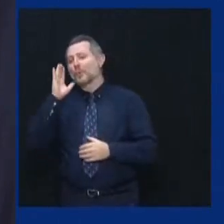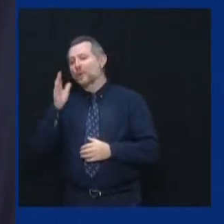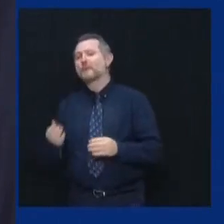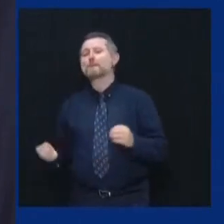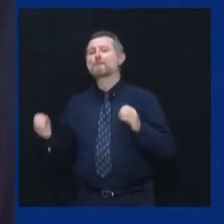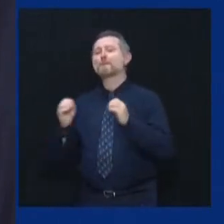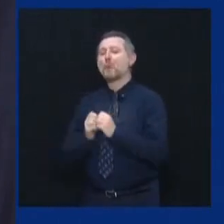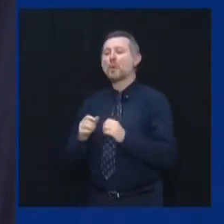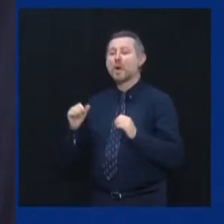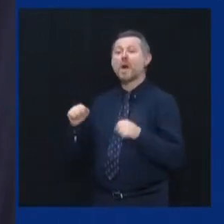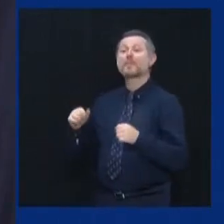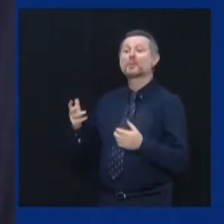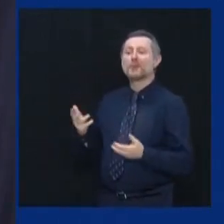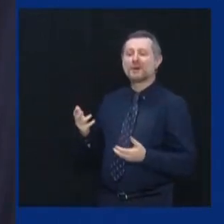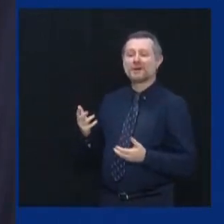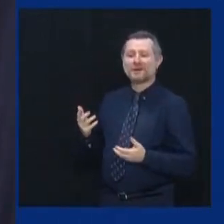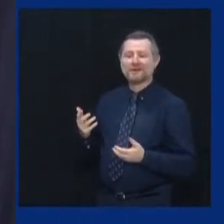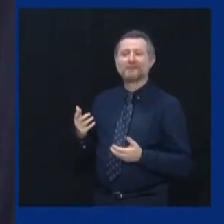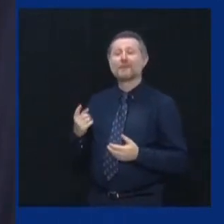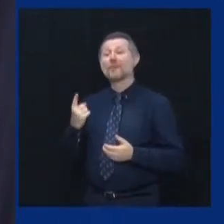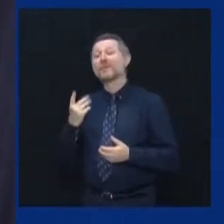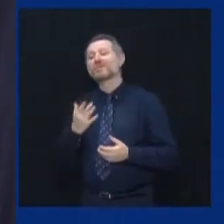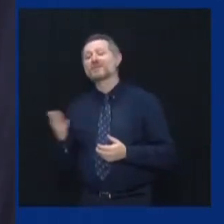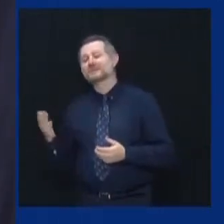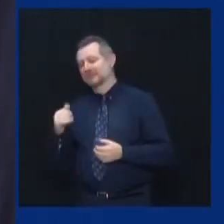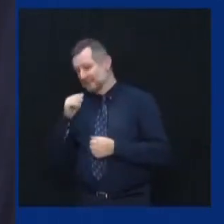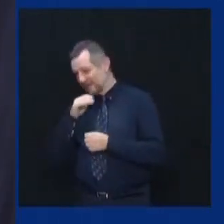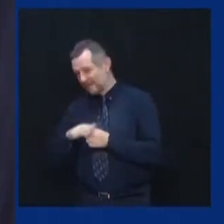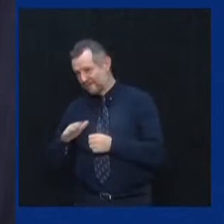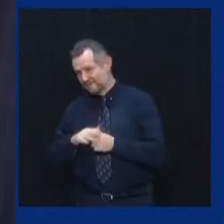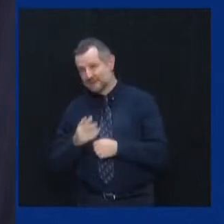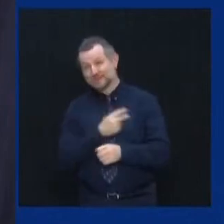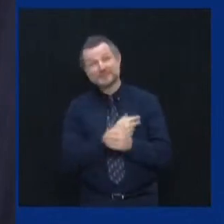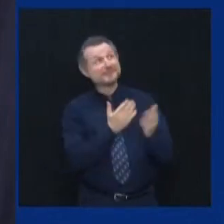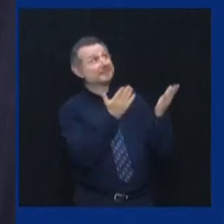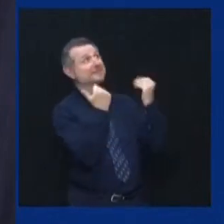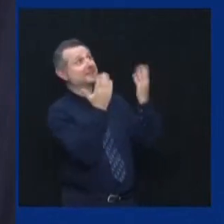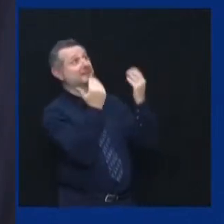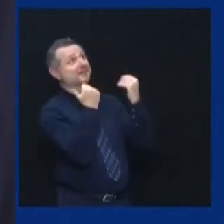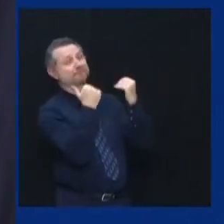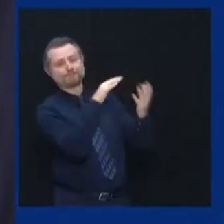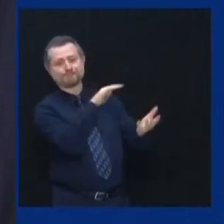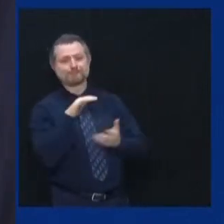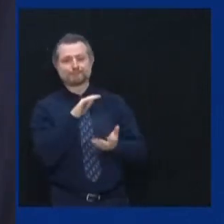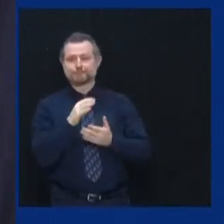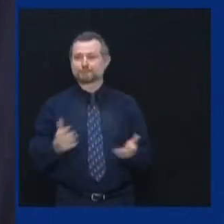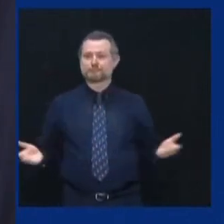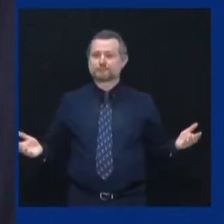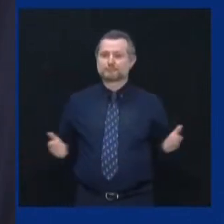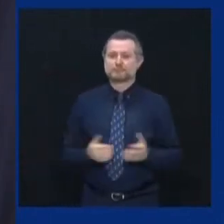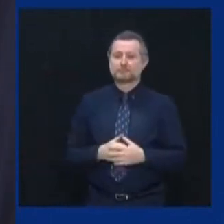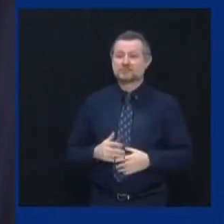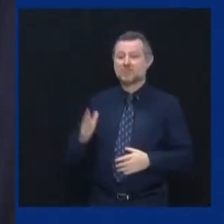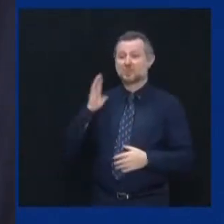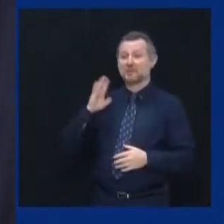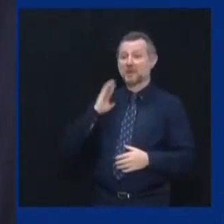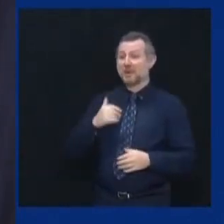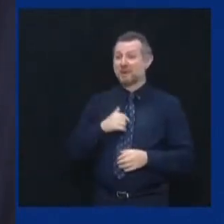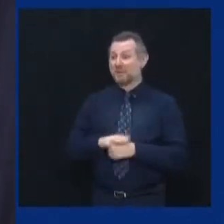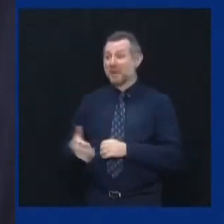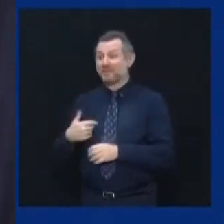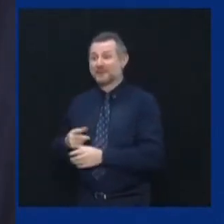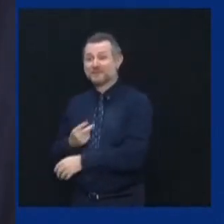capacity than product. We're now going to have the opposite problem. We're going to have